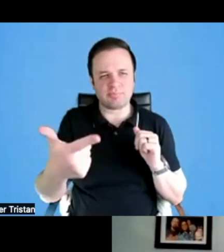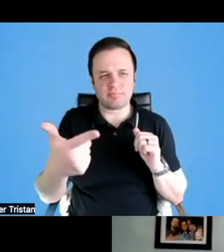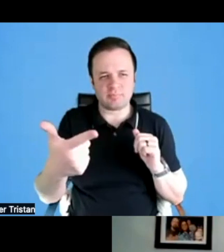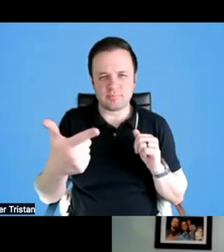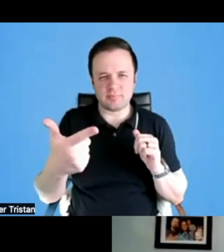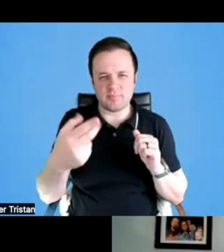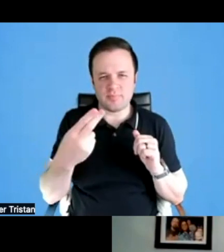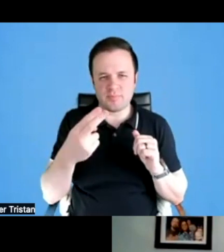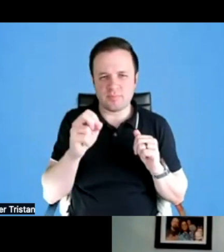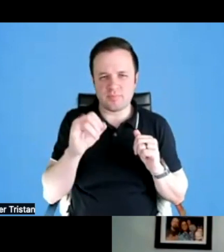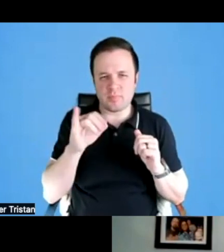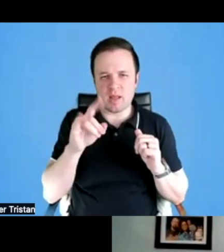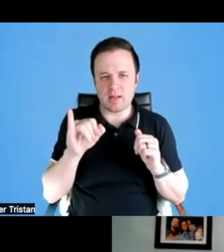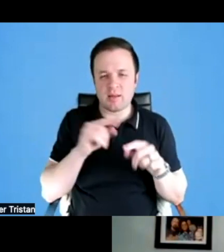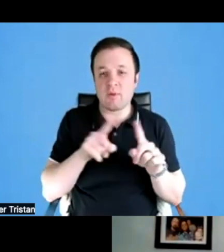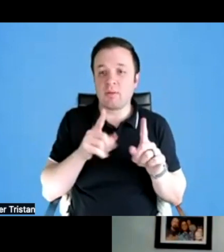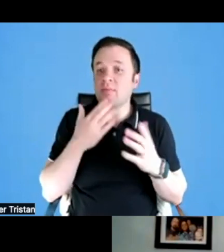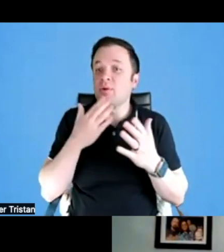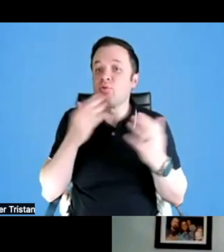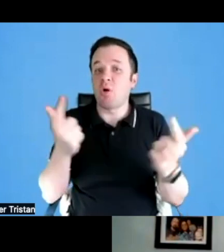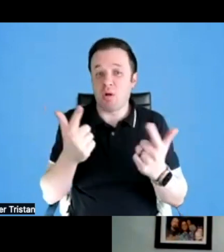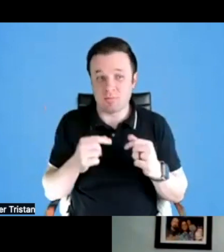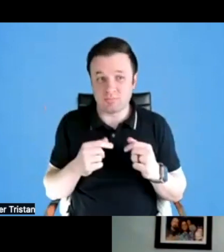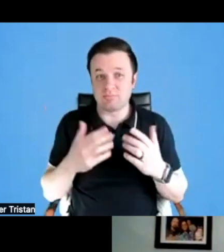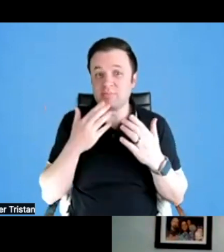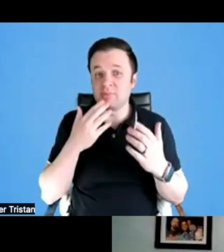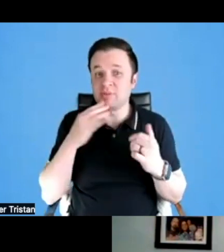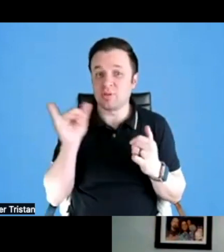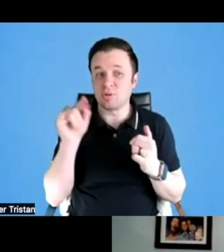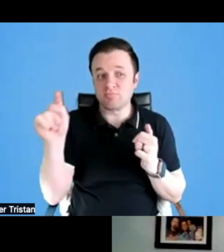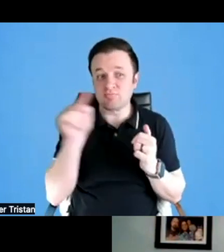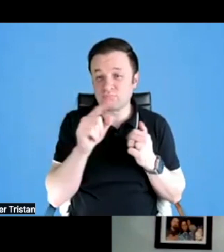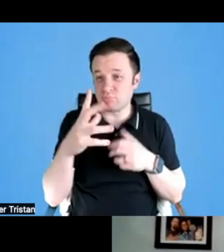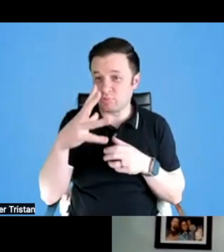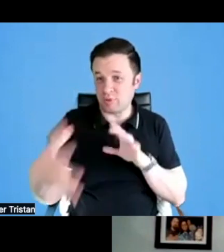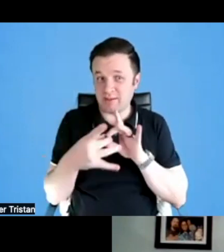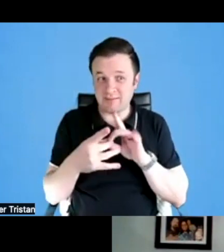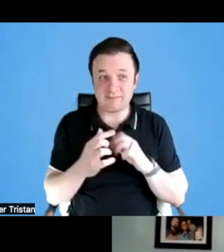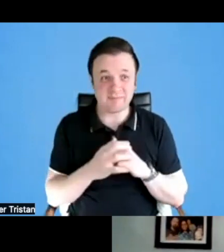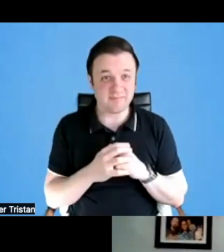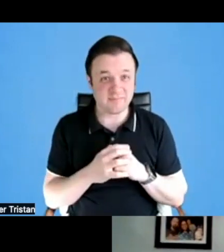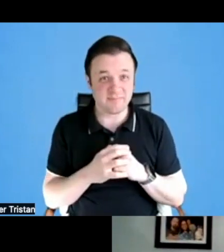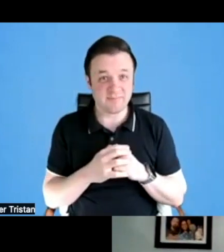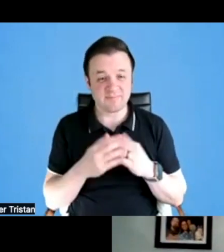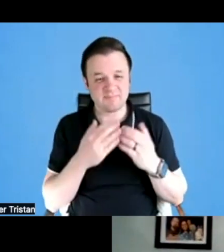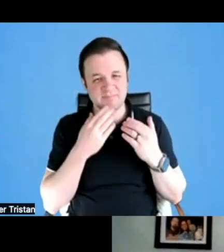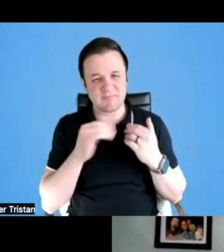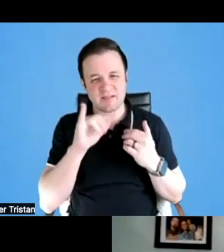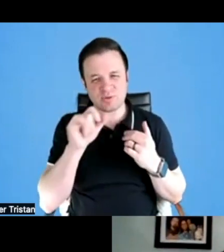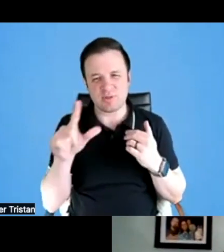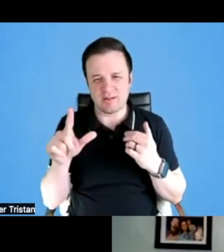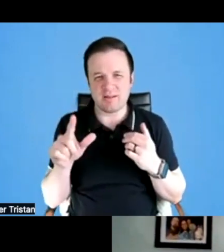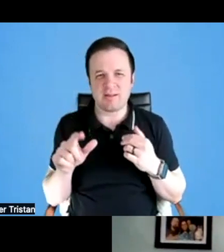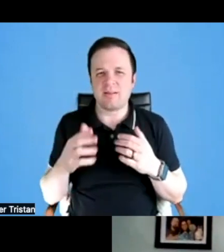think it's Heidi, but thank you all. And thanks to everyone who's attended. Thanks, Jill. And thank you so